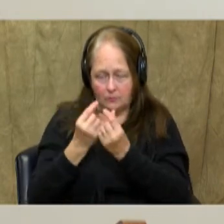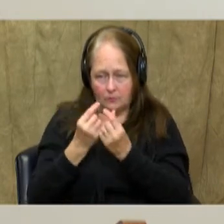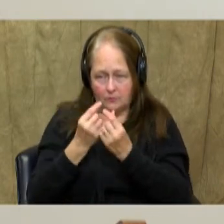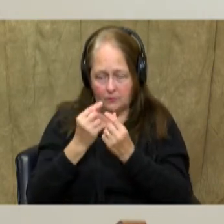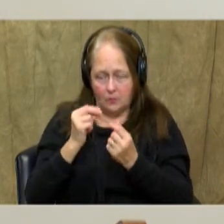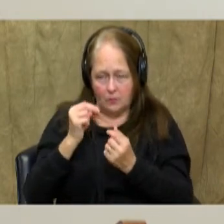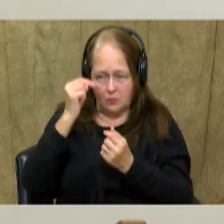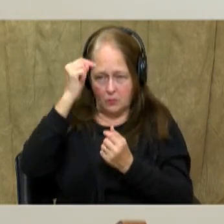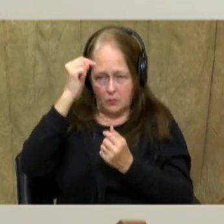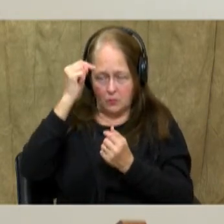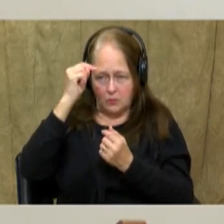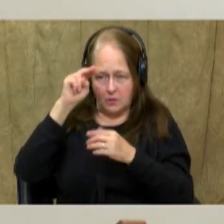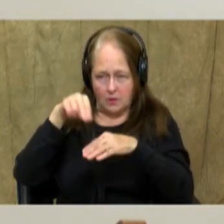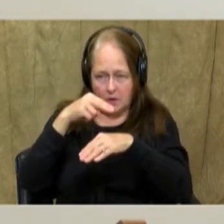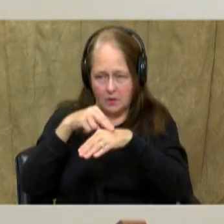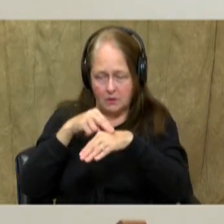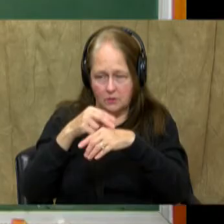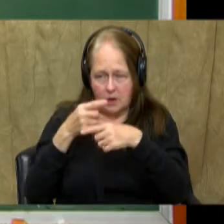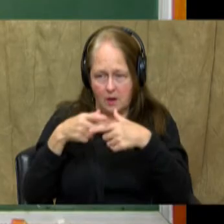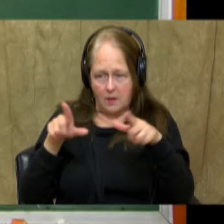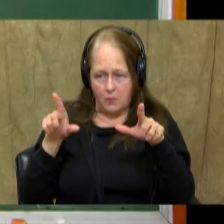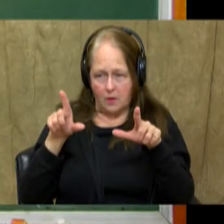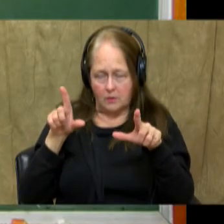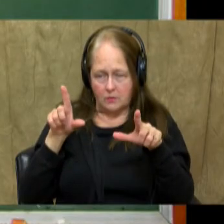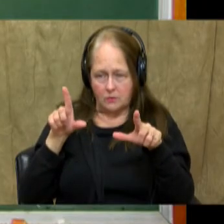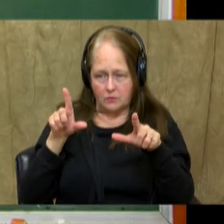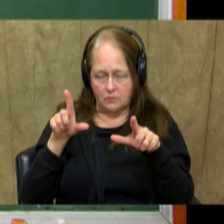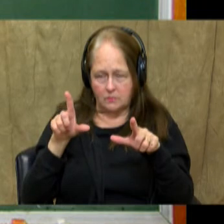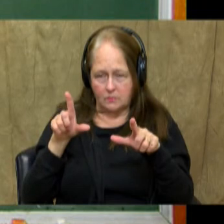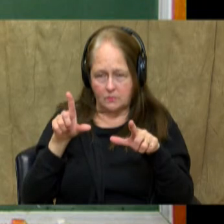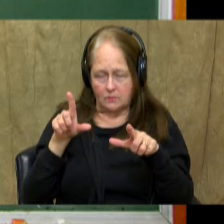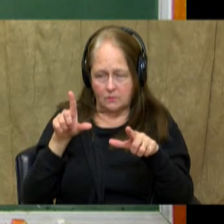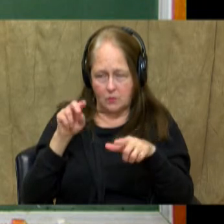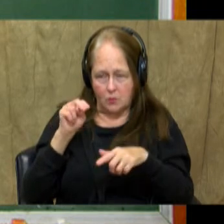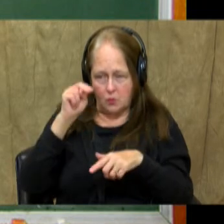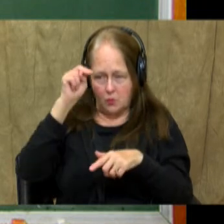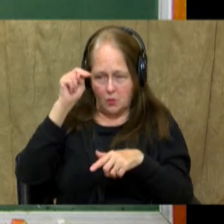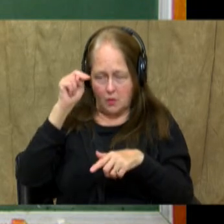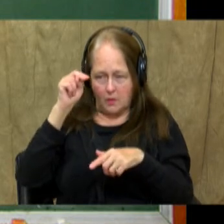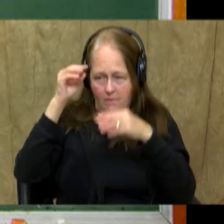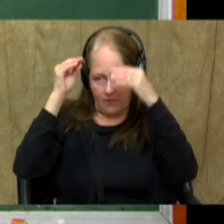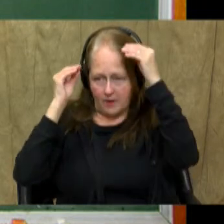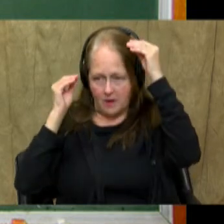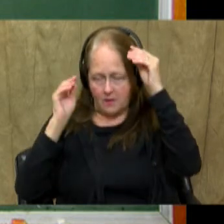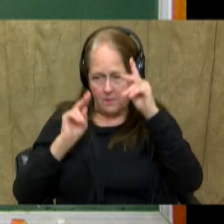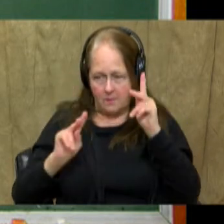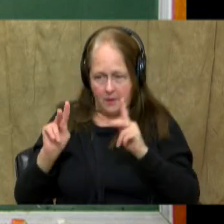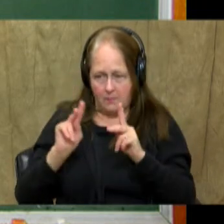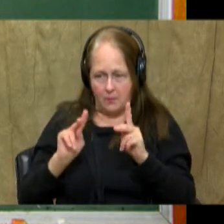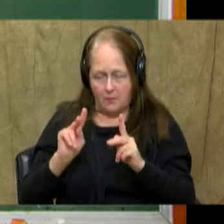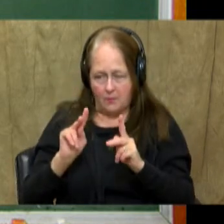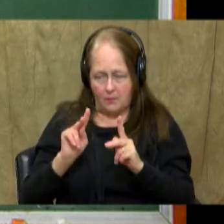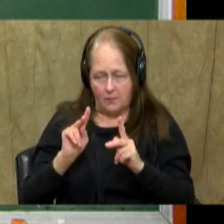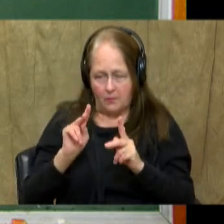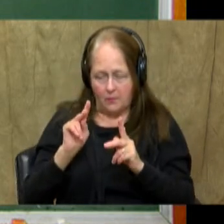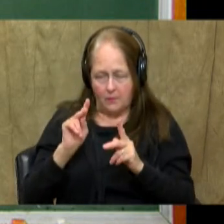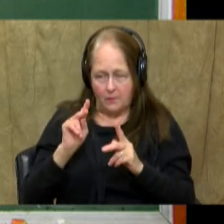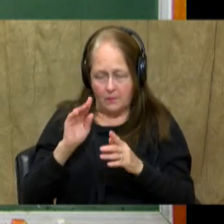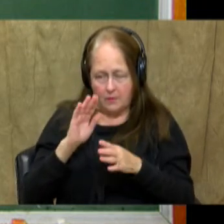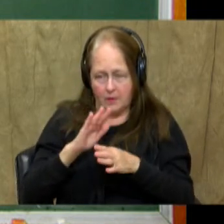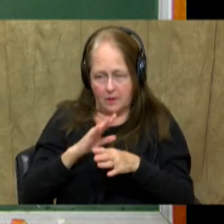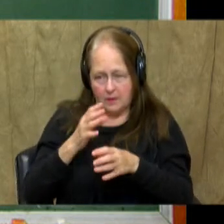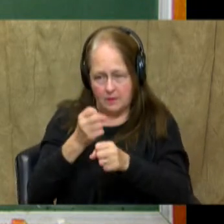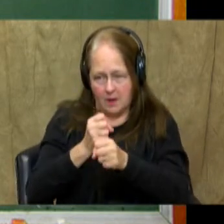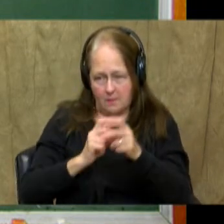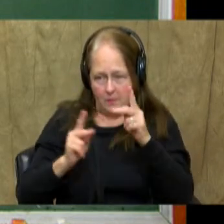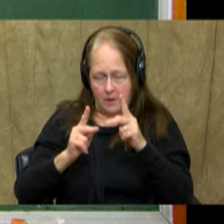the National Liberation Front, and they were North Vietnamese members, they had recruited people